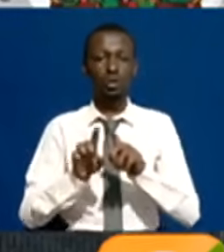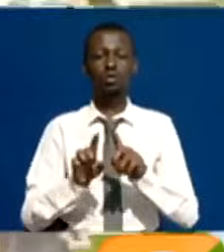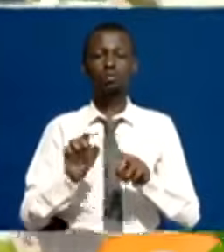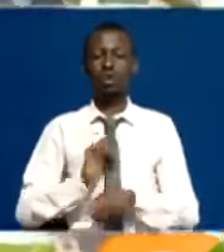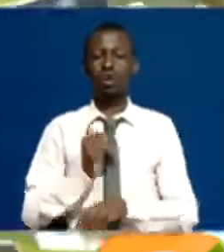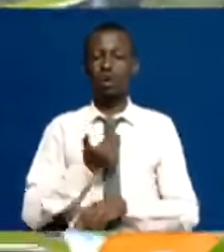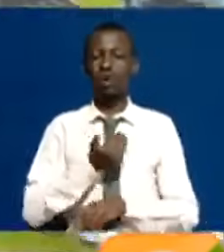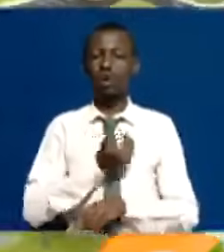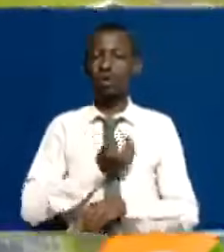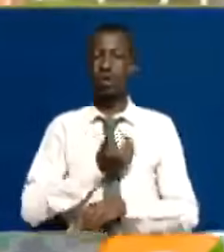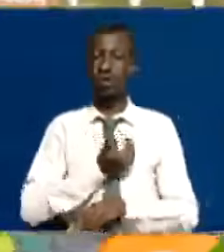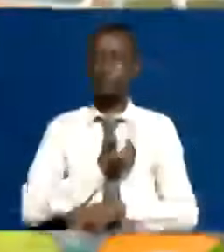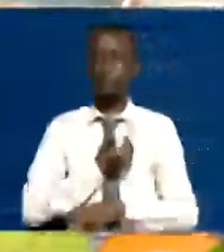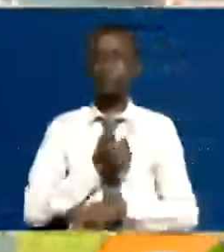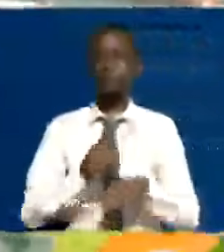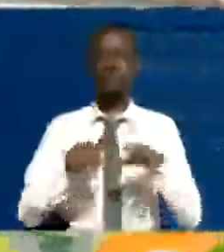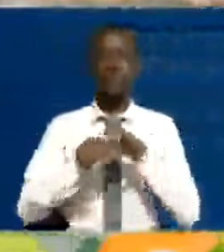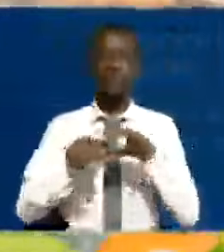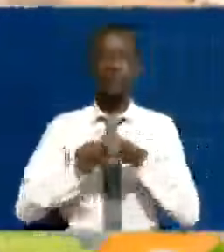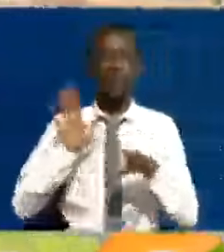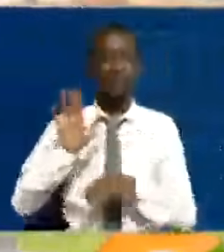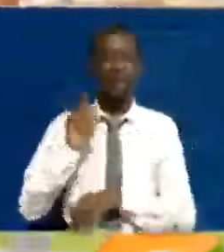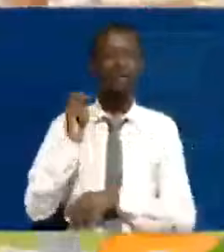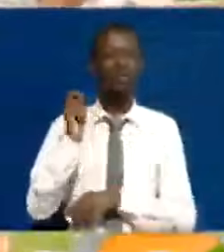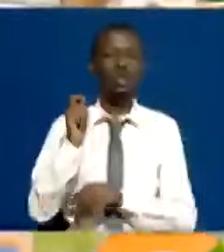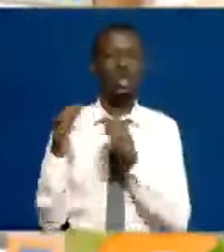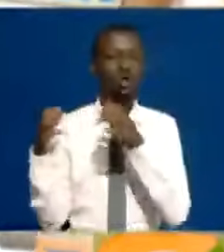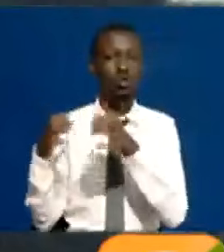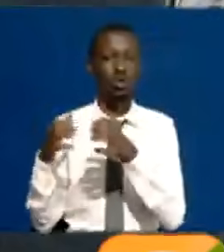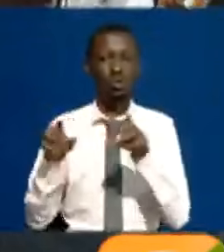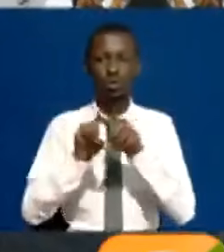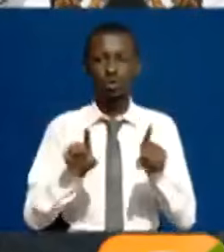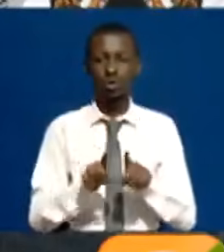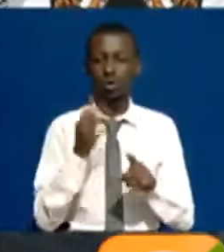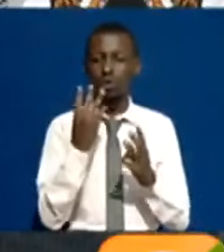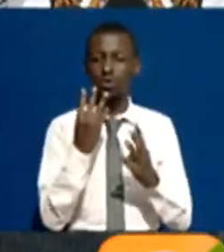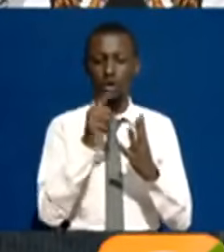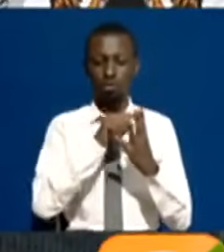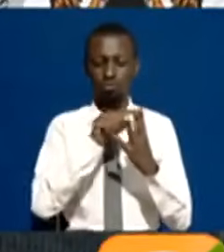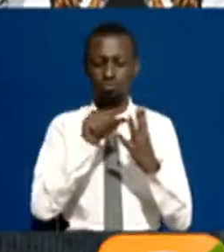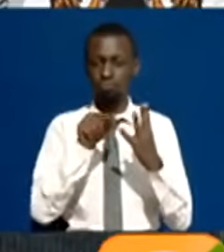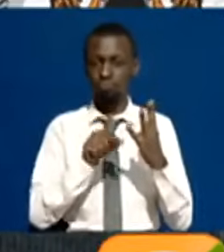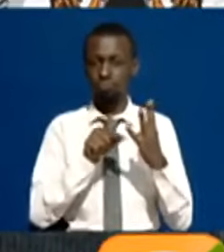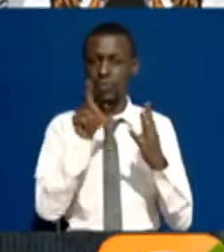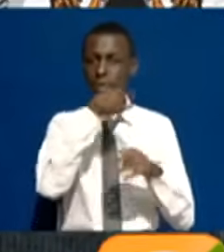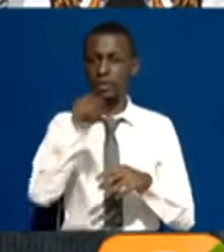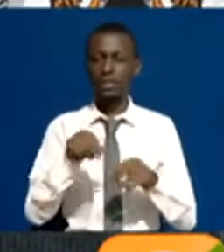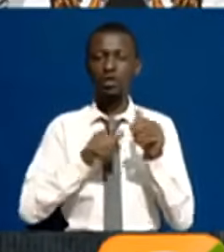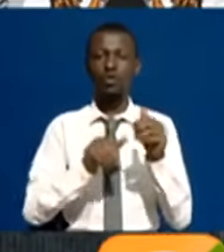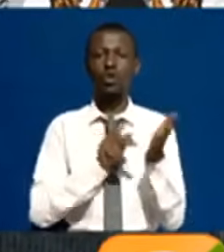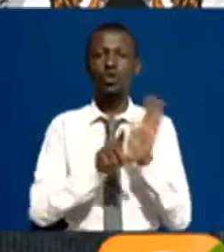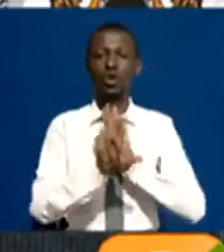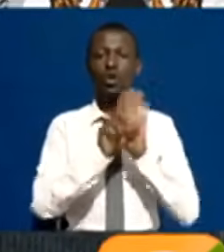committee. EACC has recommended 5 counts of willful failure to comply with procurement laws as read alongside